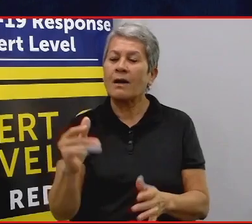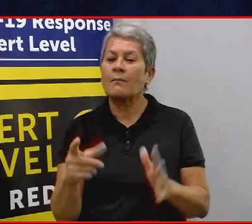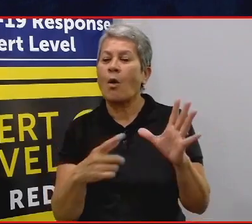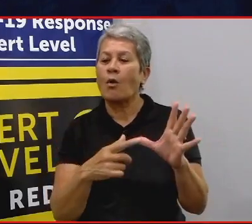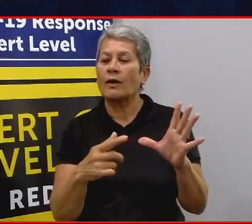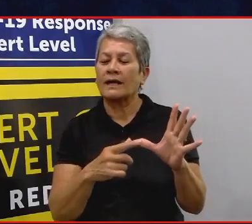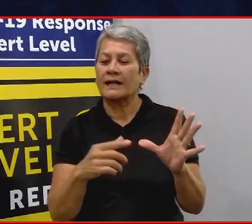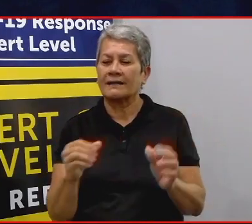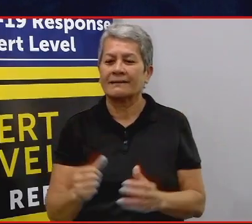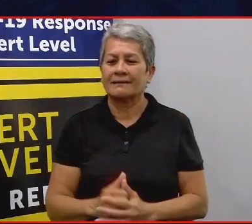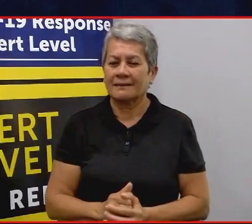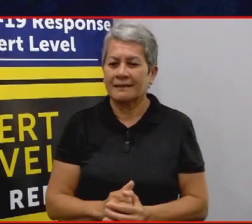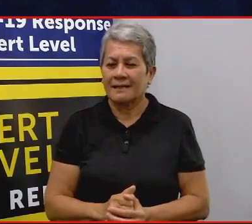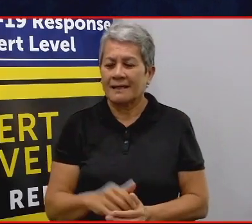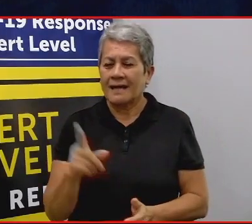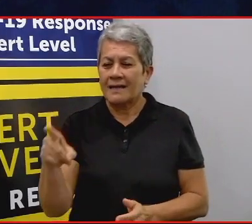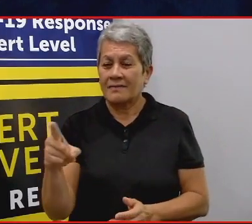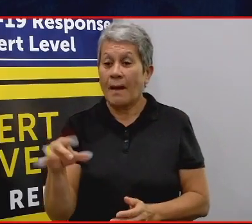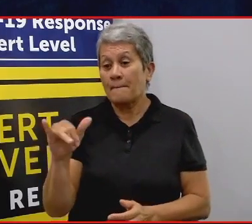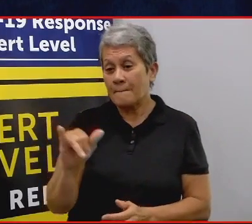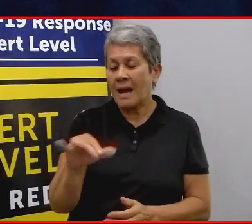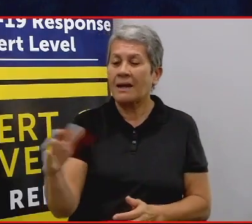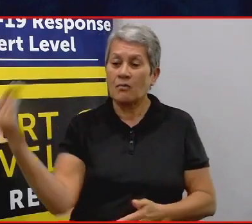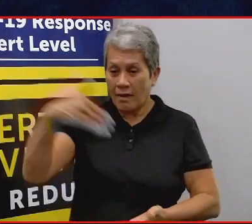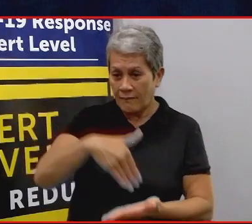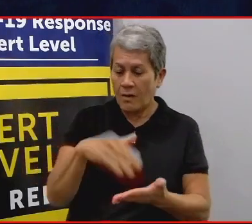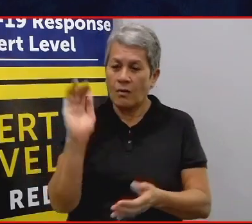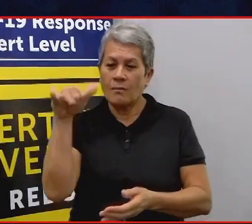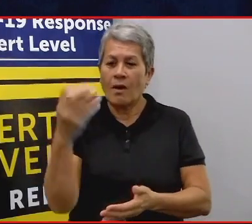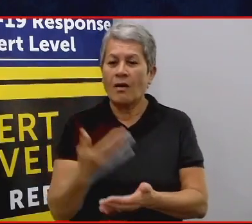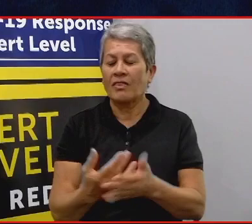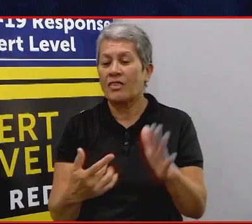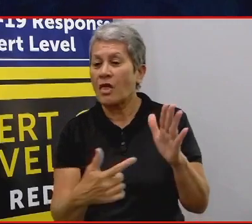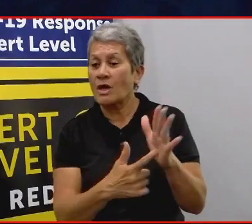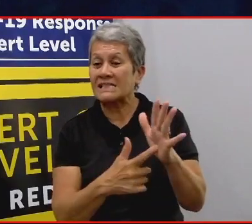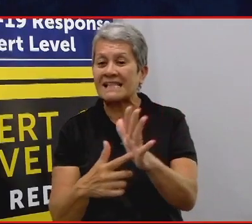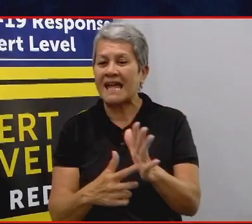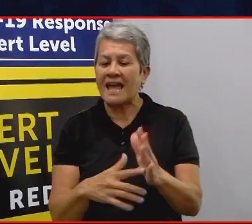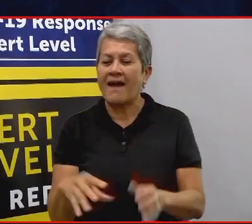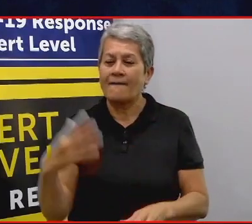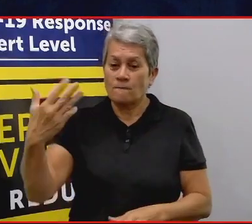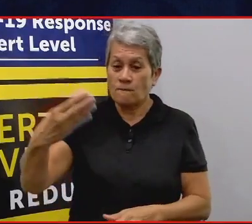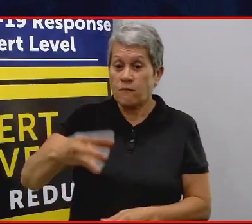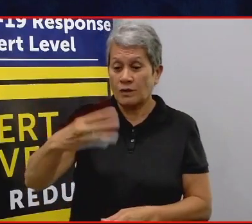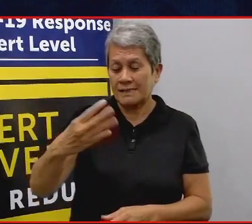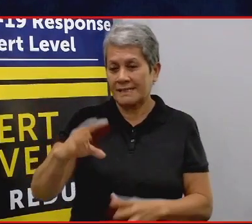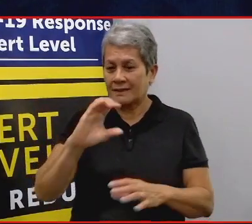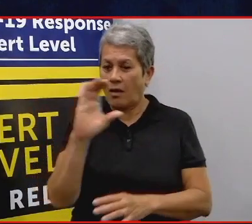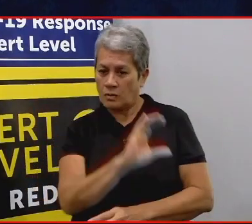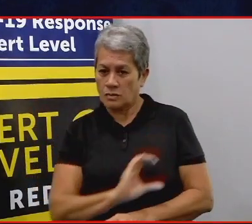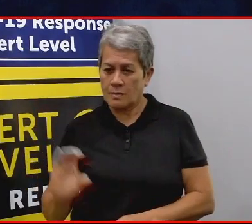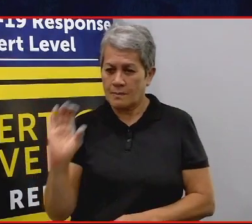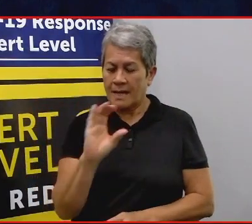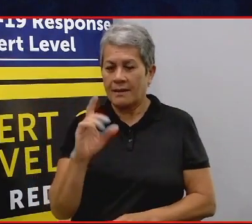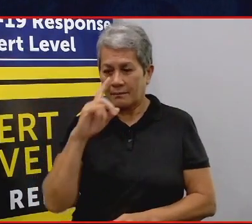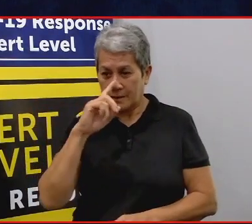currently stranded there. This flight arrives home on Thursday the 14th of October, and these people will also go